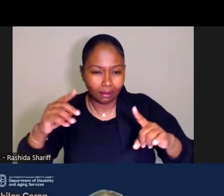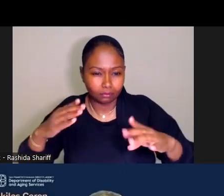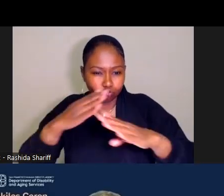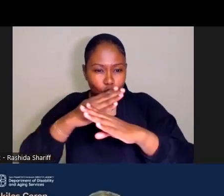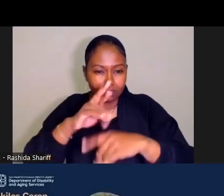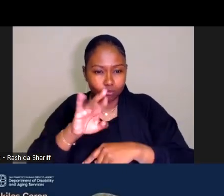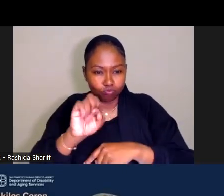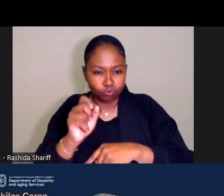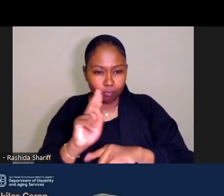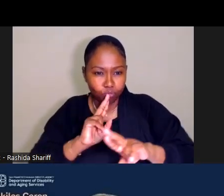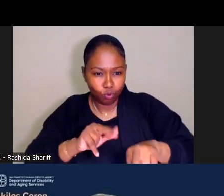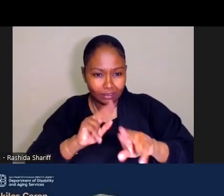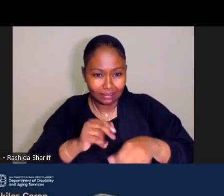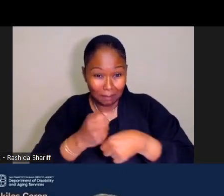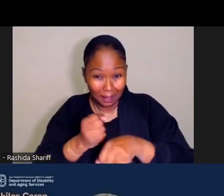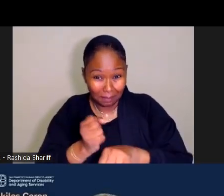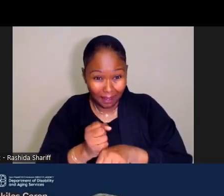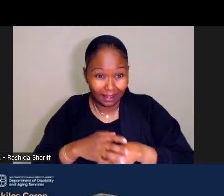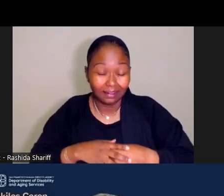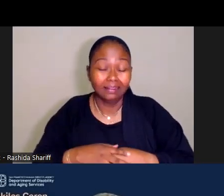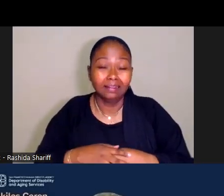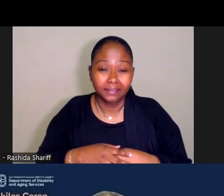Code. And some of the